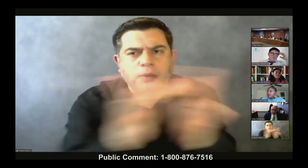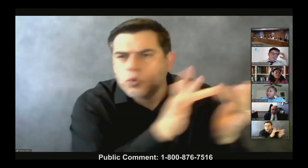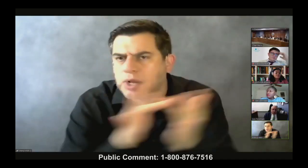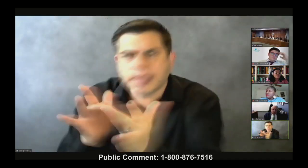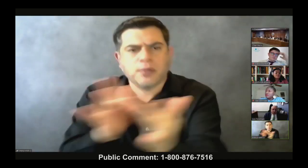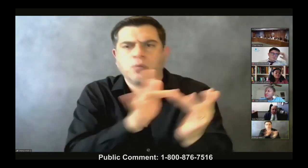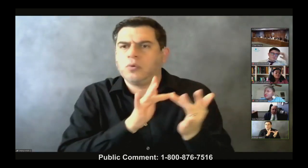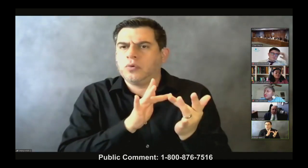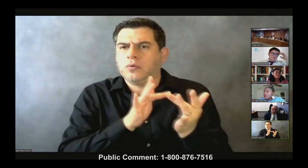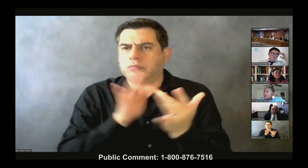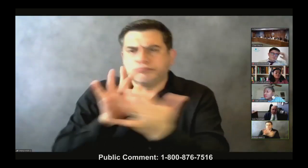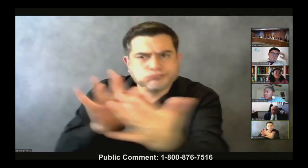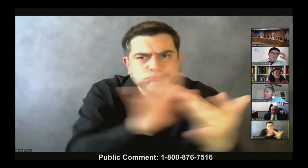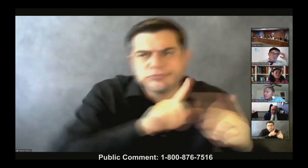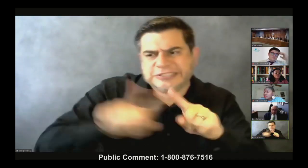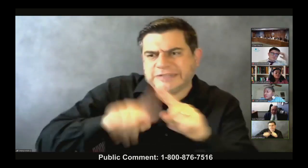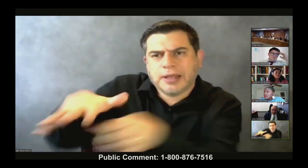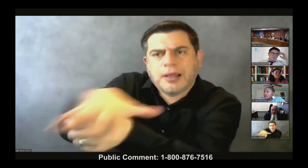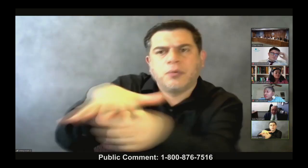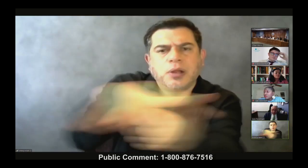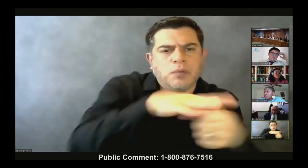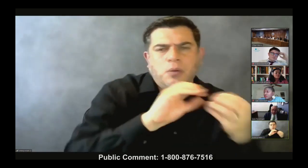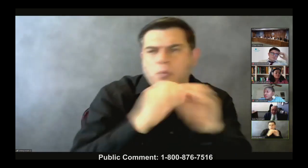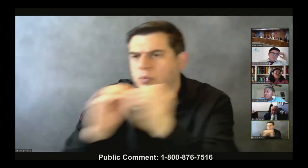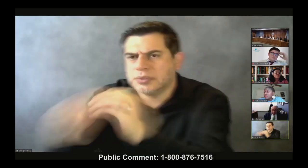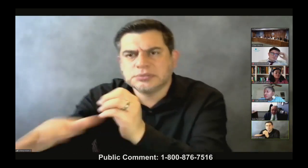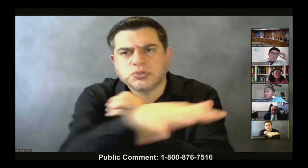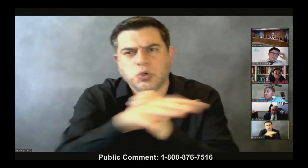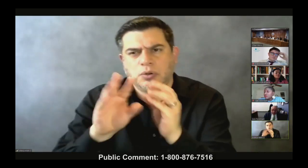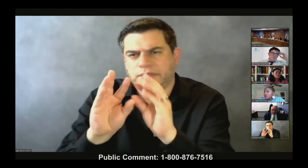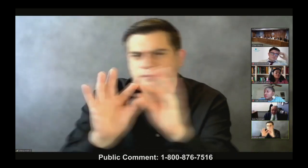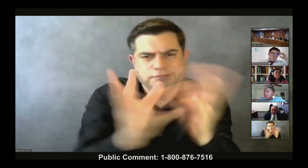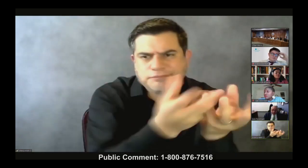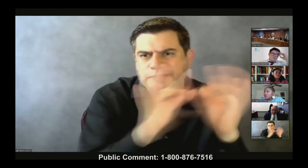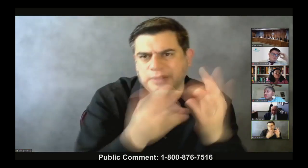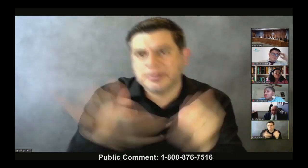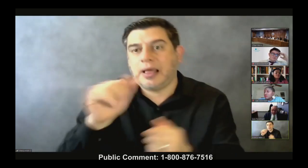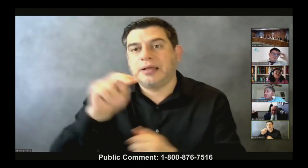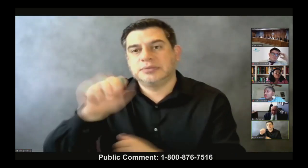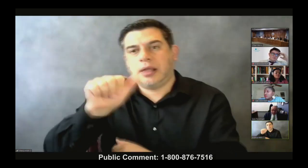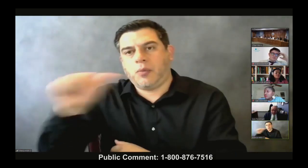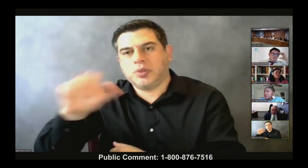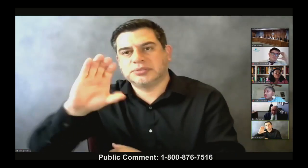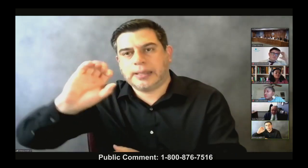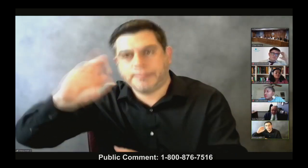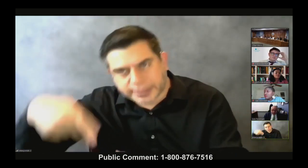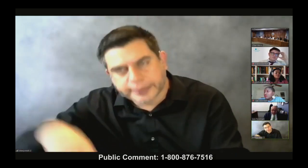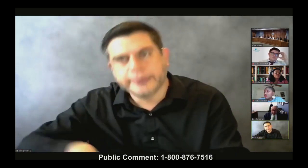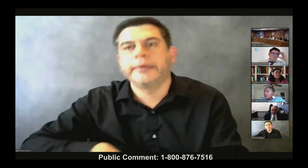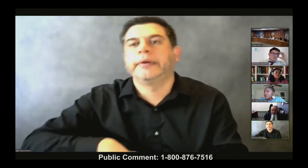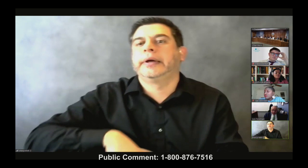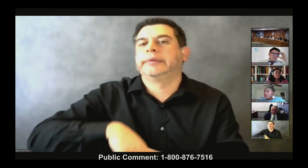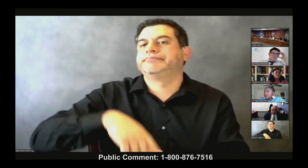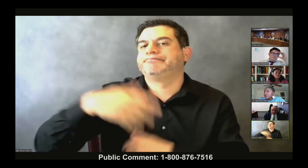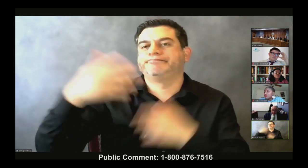organizations, different community organizations like the NAACP or Elder Care, those kind of folks, and taking all that information and bringing